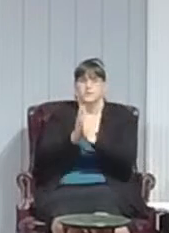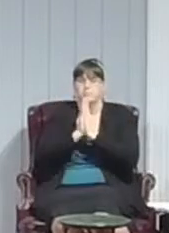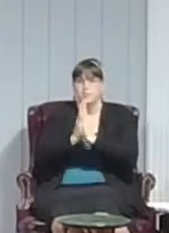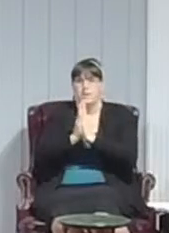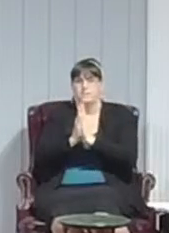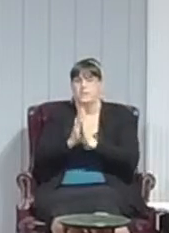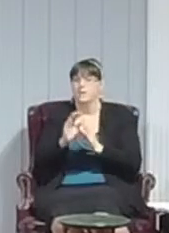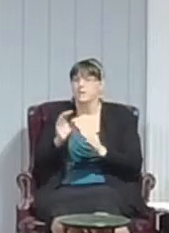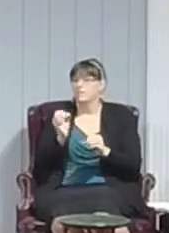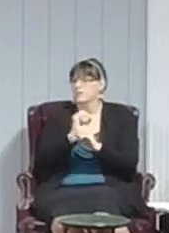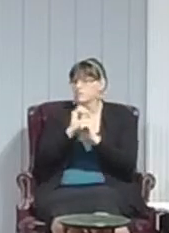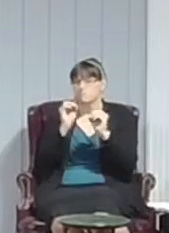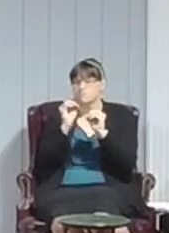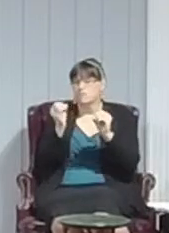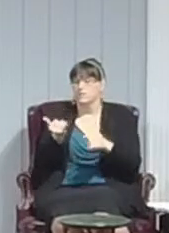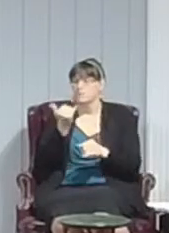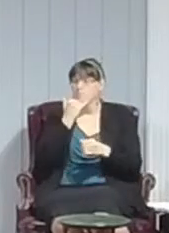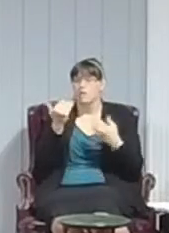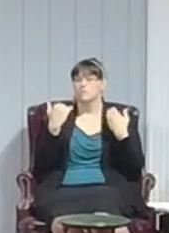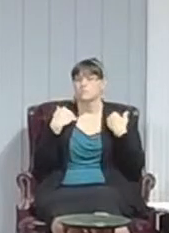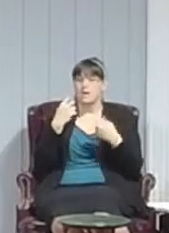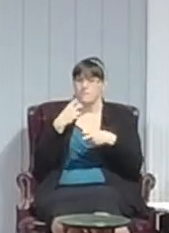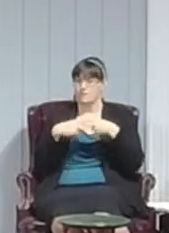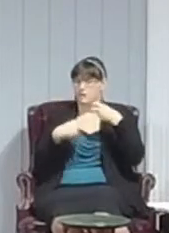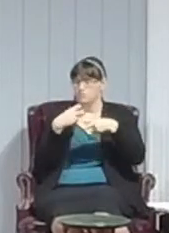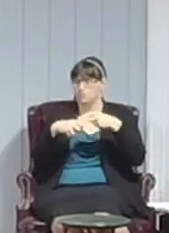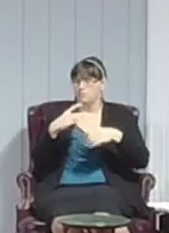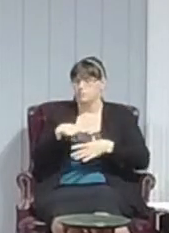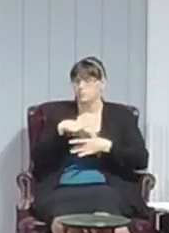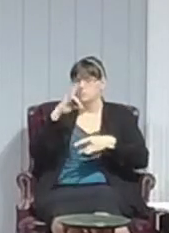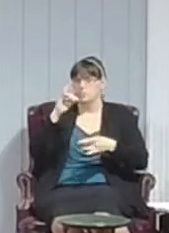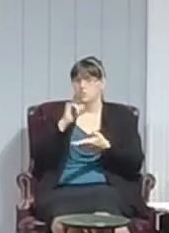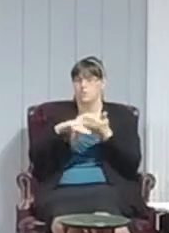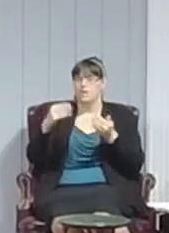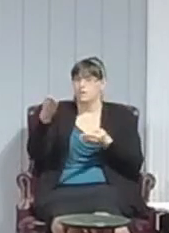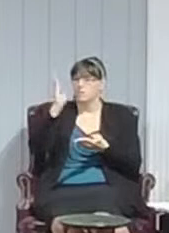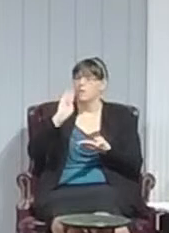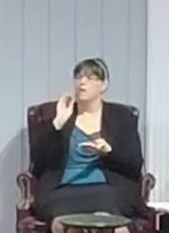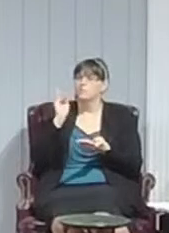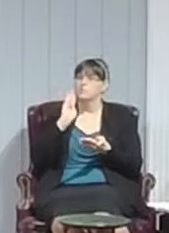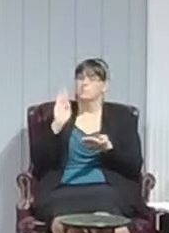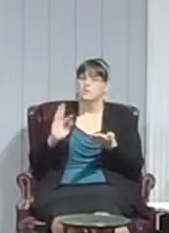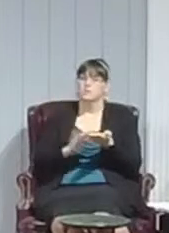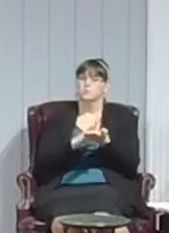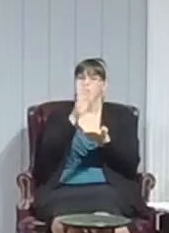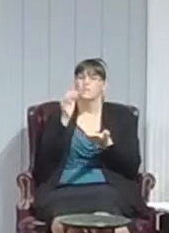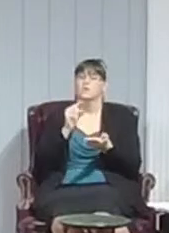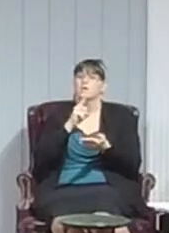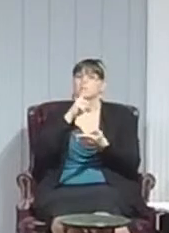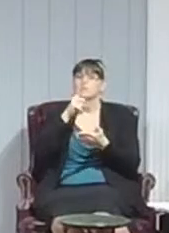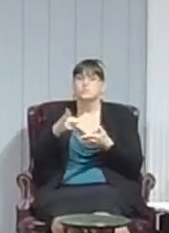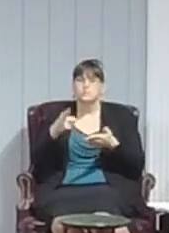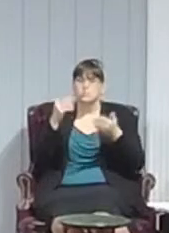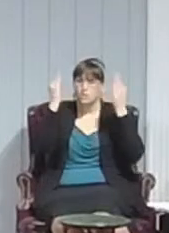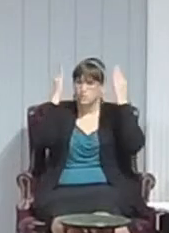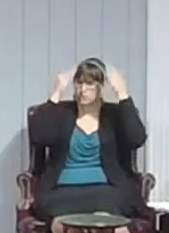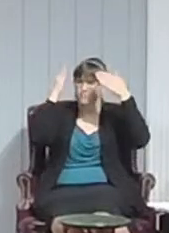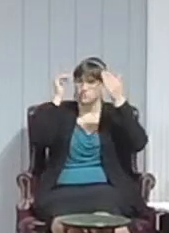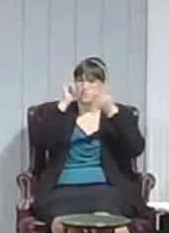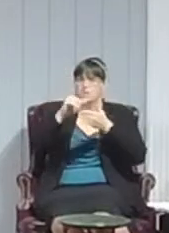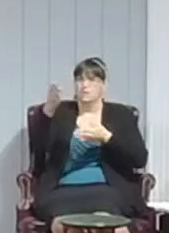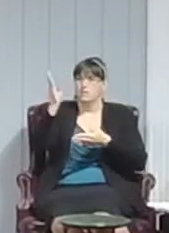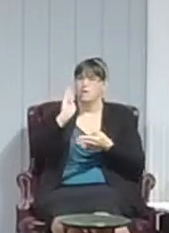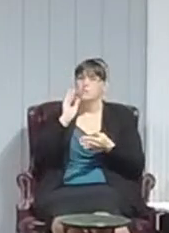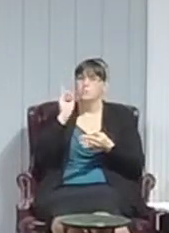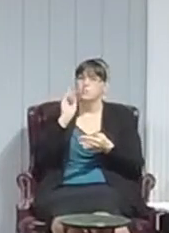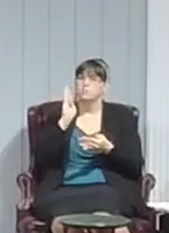There's nothing wrong with having a troubled soul that God would be glorified and so desired, so concerned that God would be